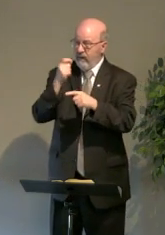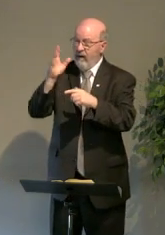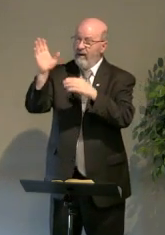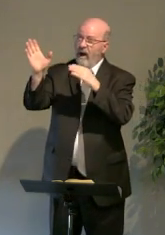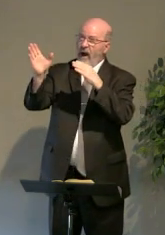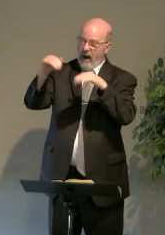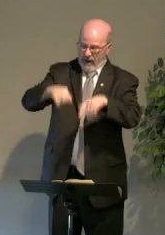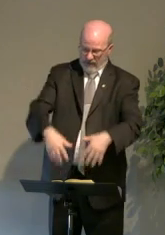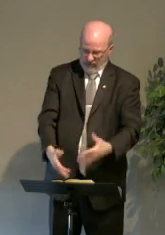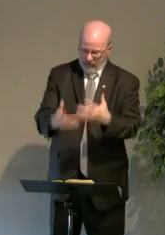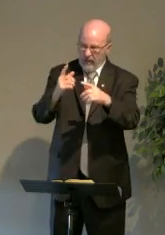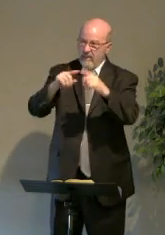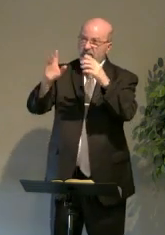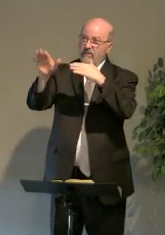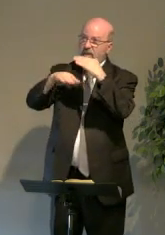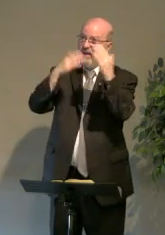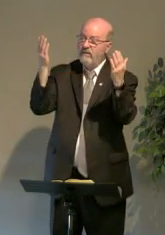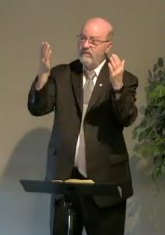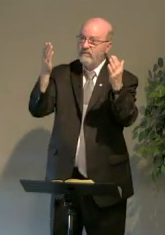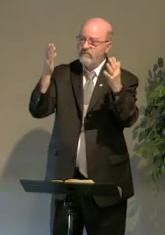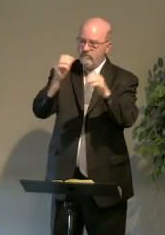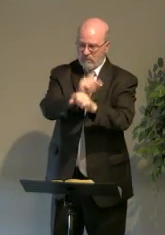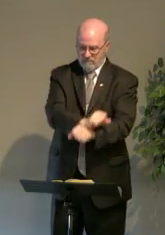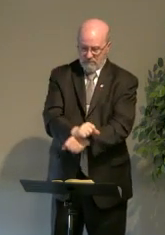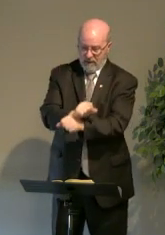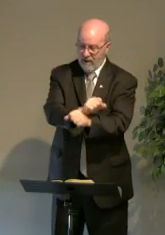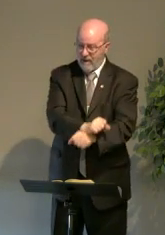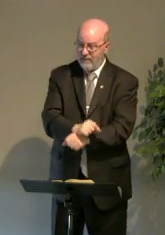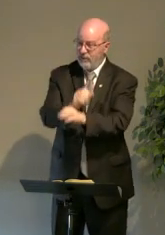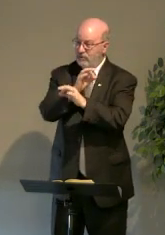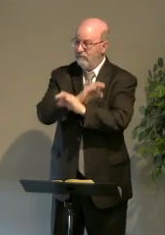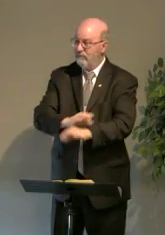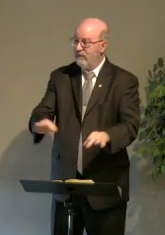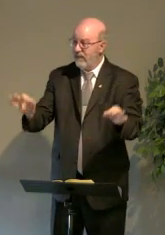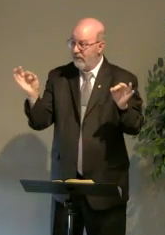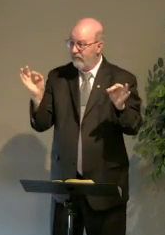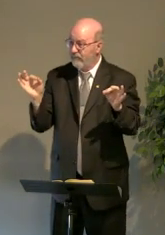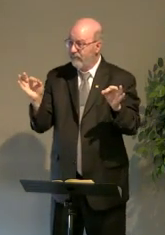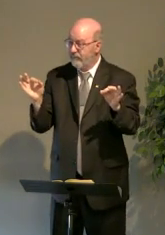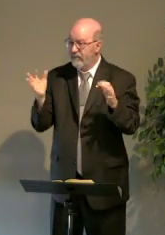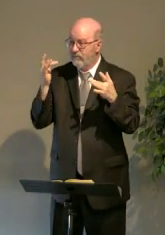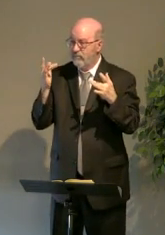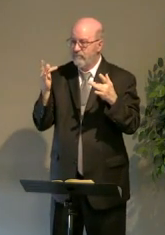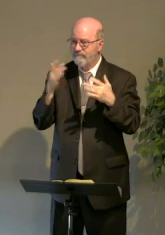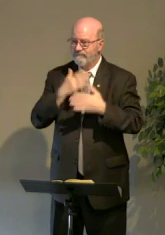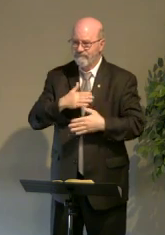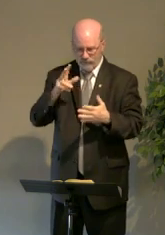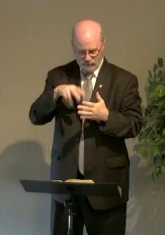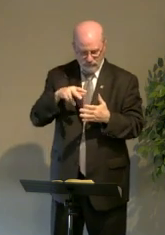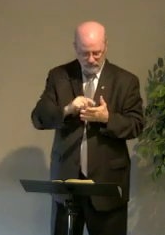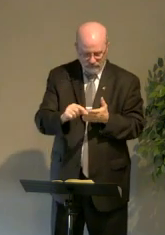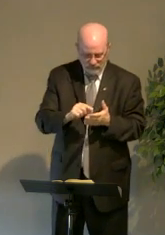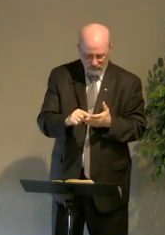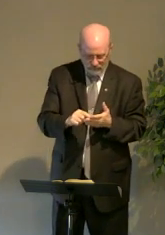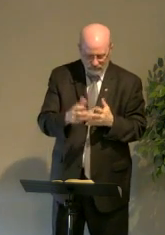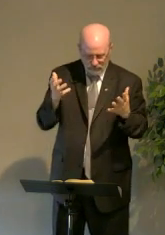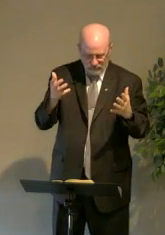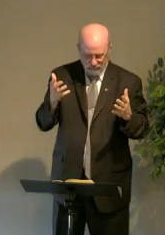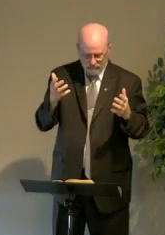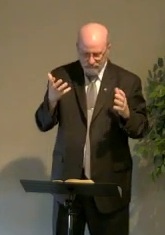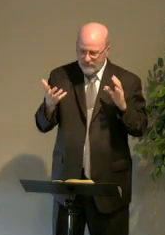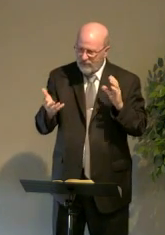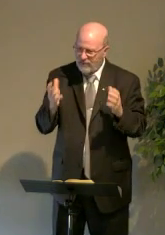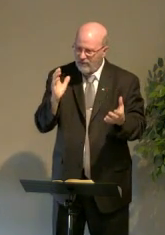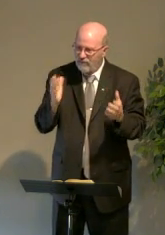heaven, from hell to heaven, from bondage to freedom. I think that's why I enjoy reading the passage. There's this great